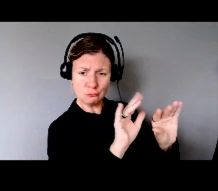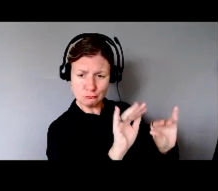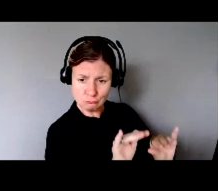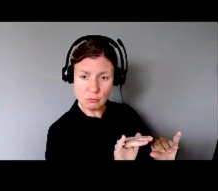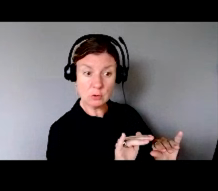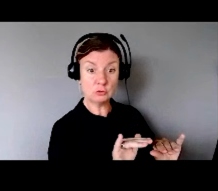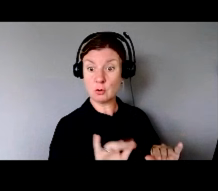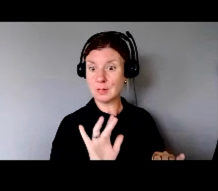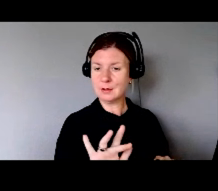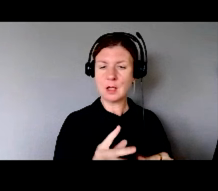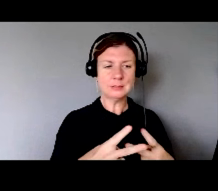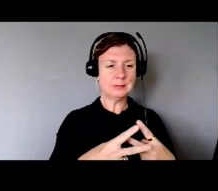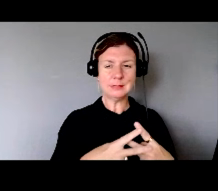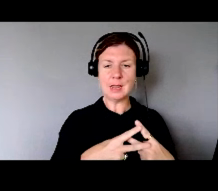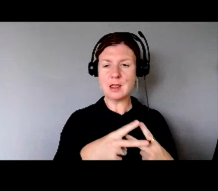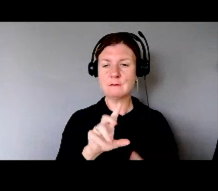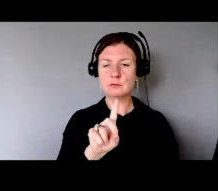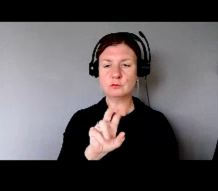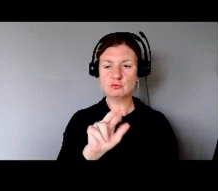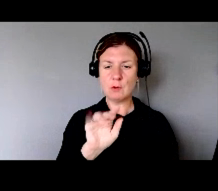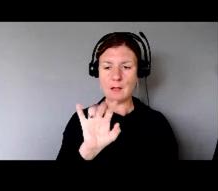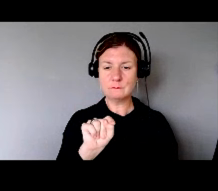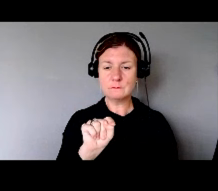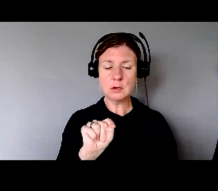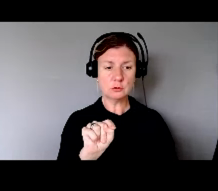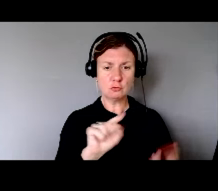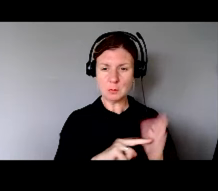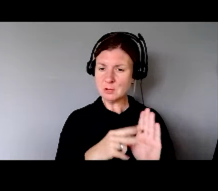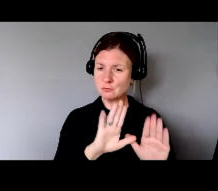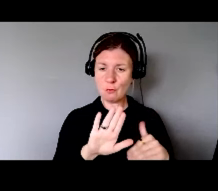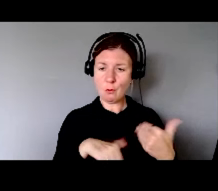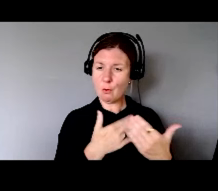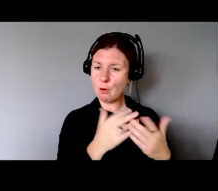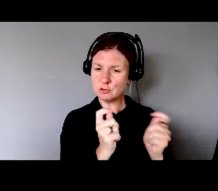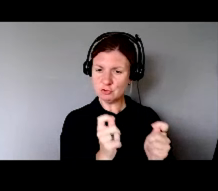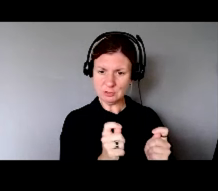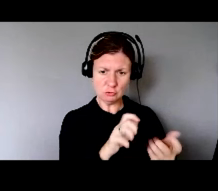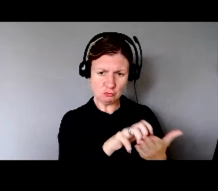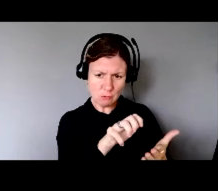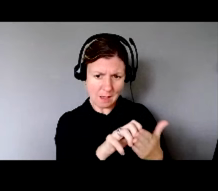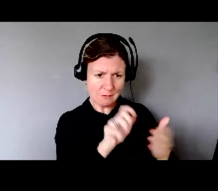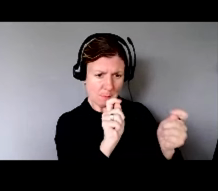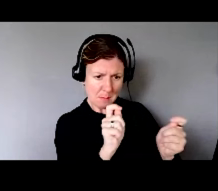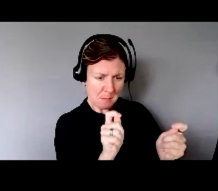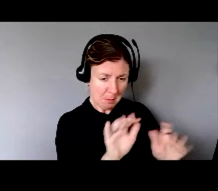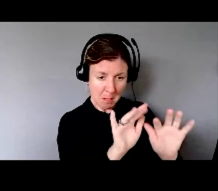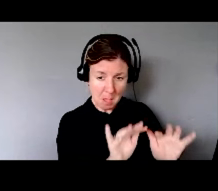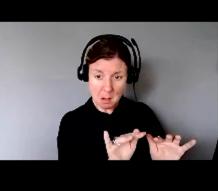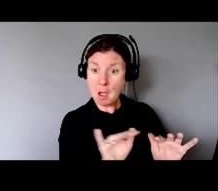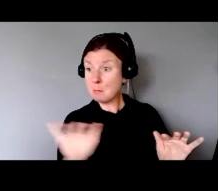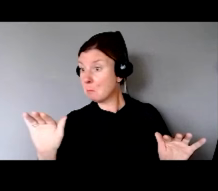all of the changes that you have applied to your application, and if you need to return to your application at a